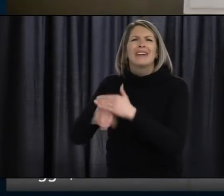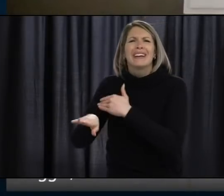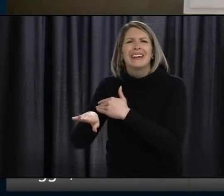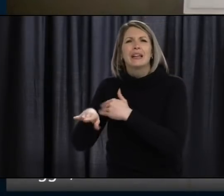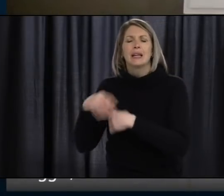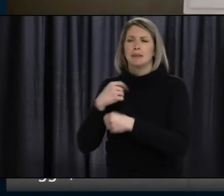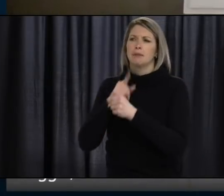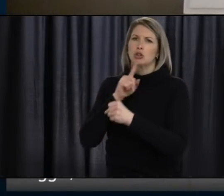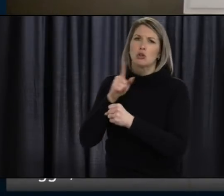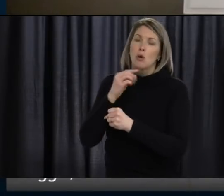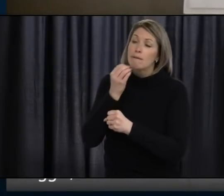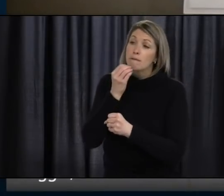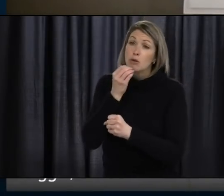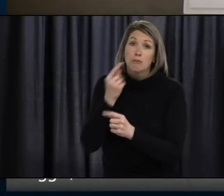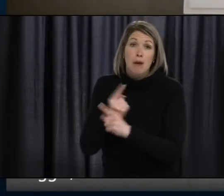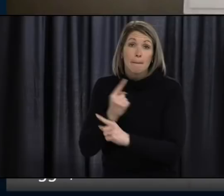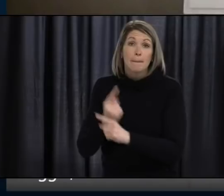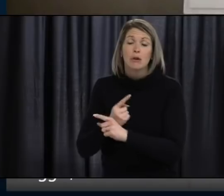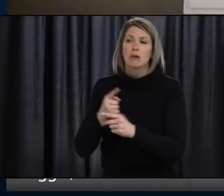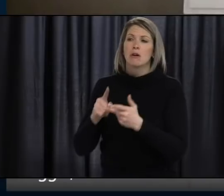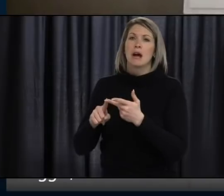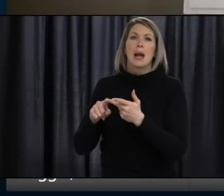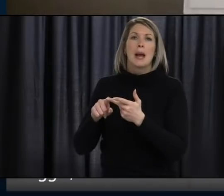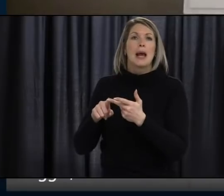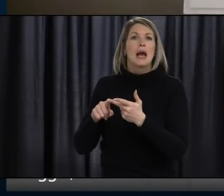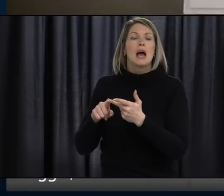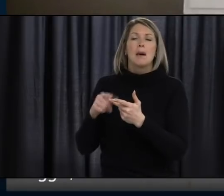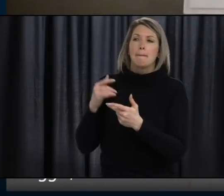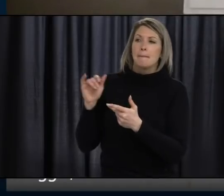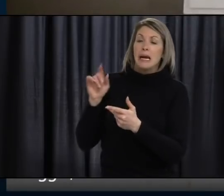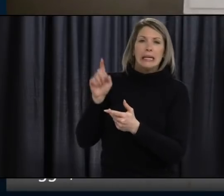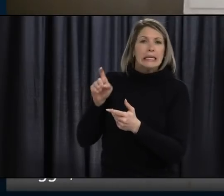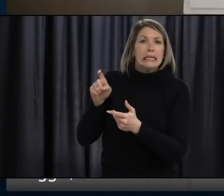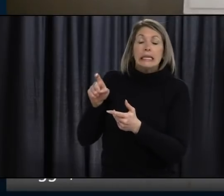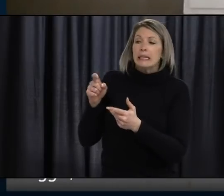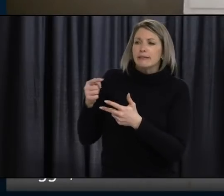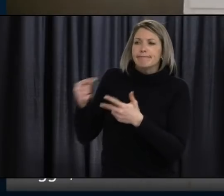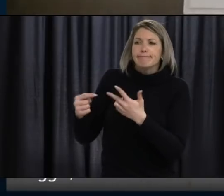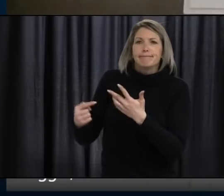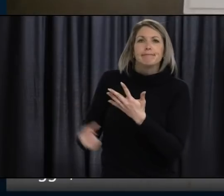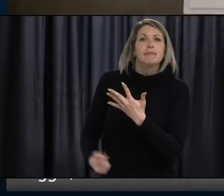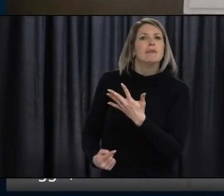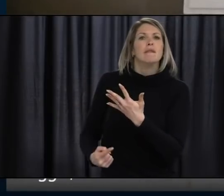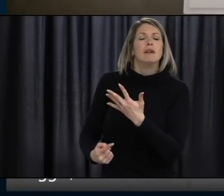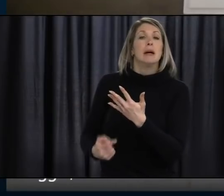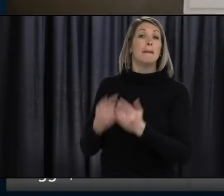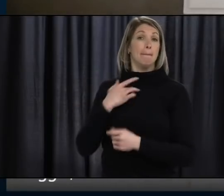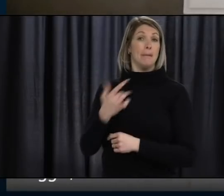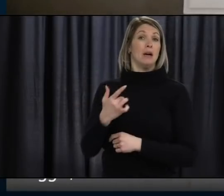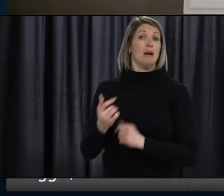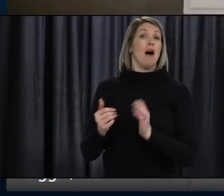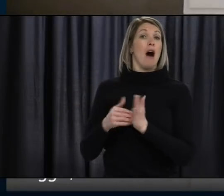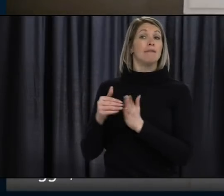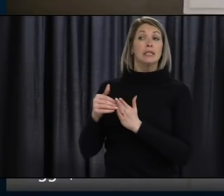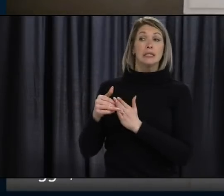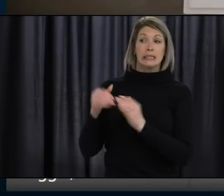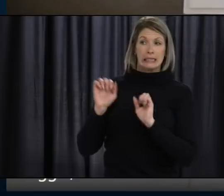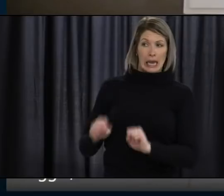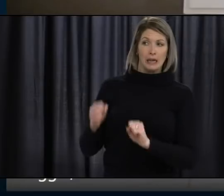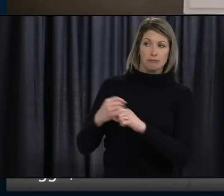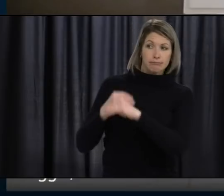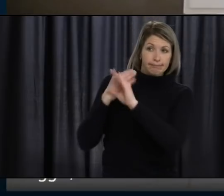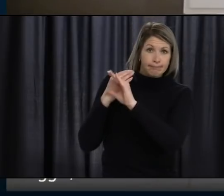nutritional requirements, they have menu requirements, and often these can be done by distance. Certainly